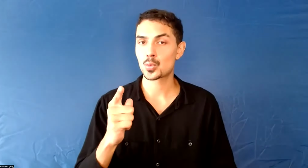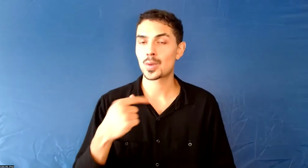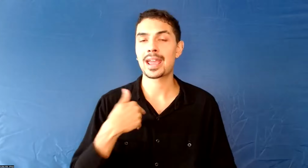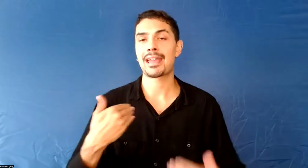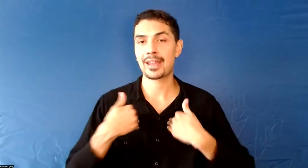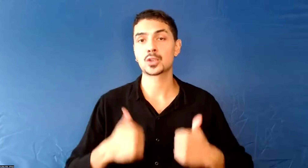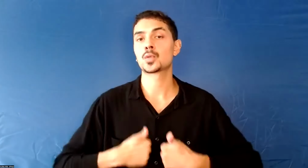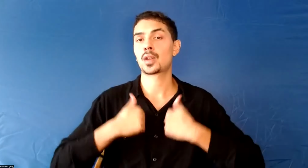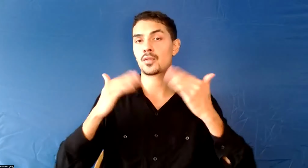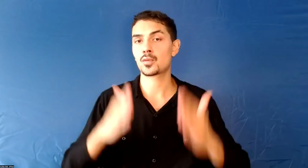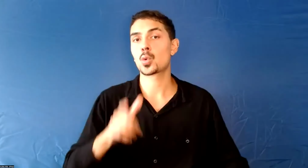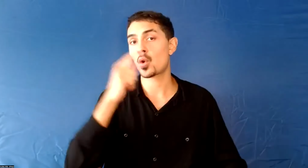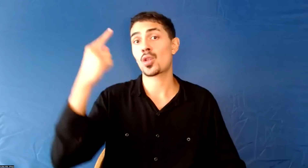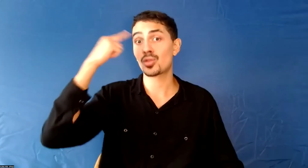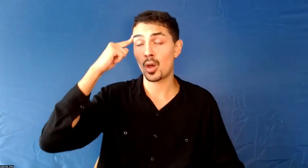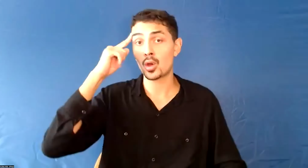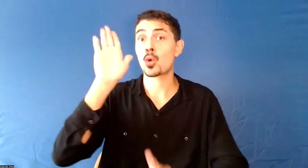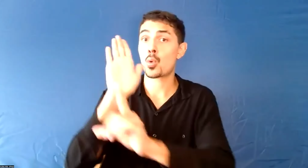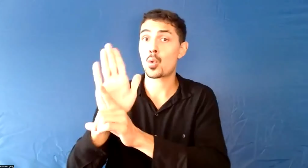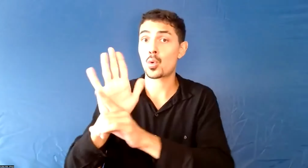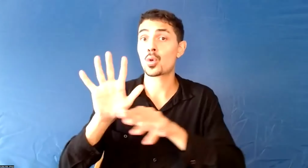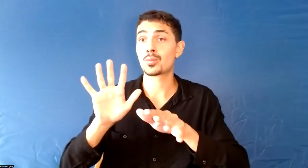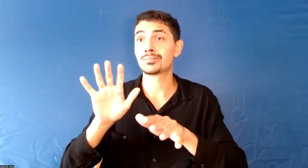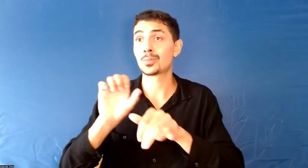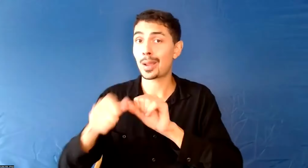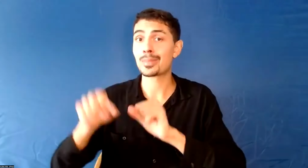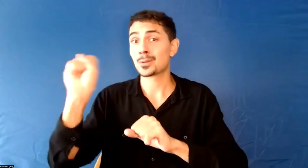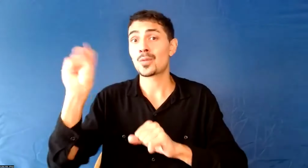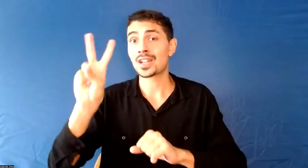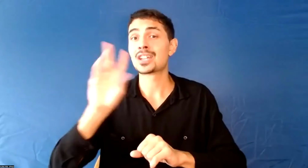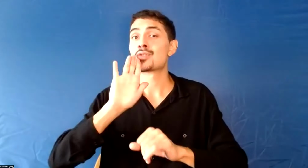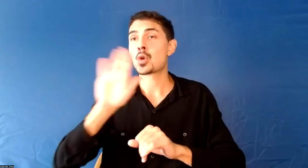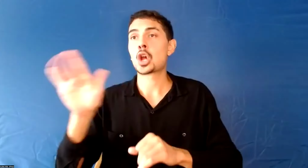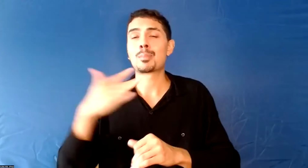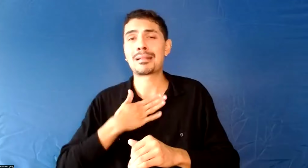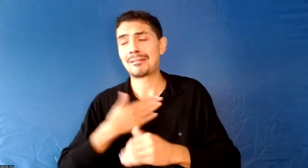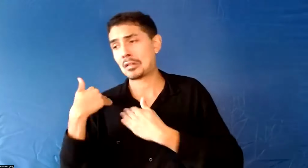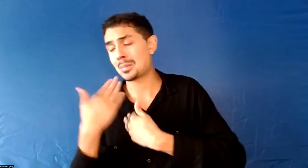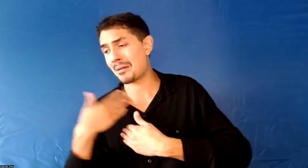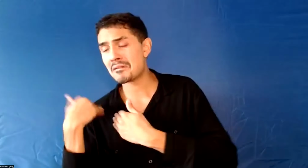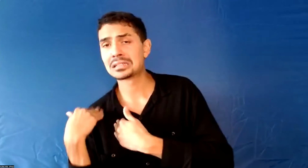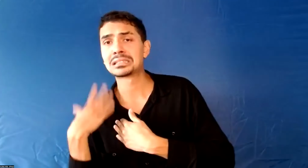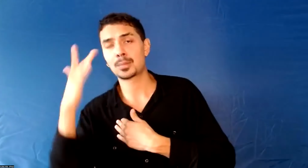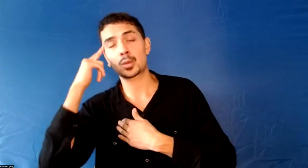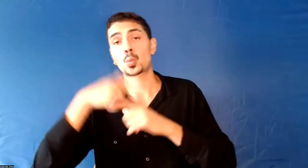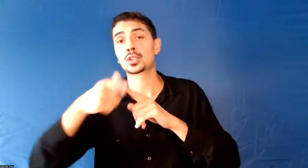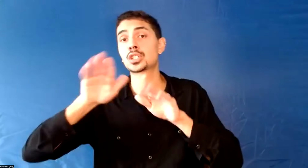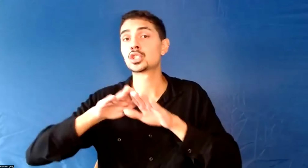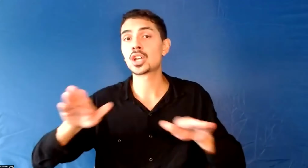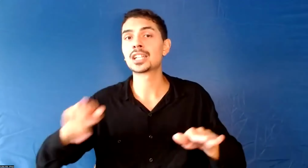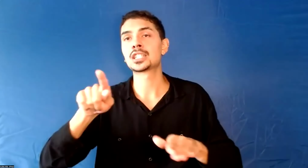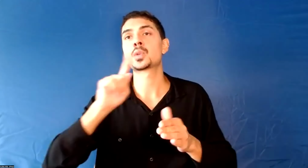who thought her rape, sexual violence was her fault because when she was a child, she was